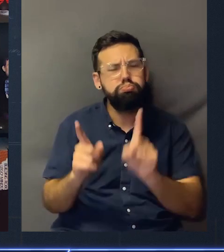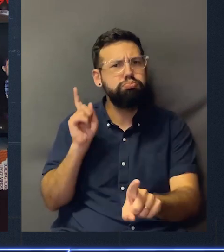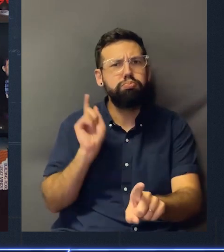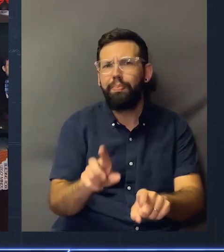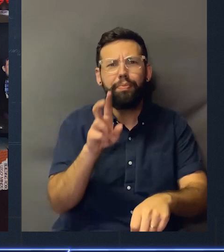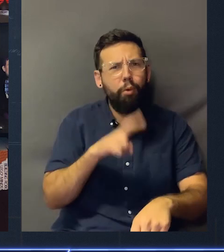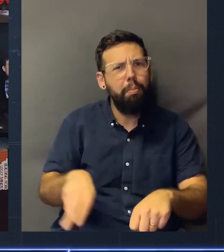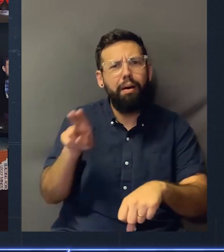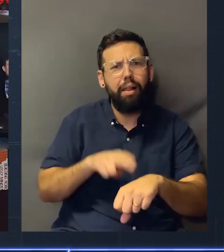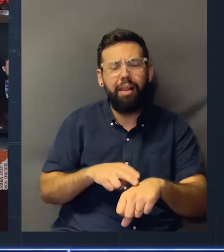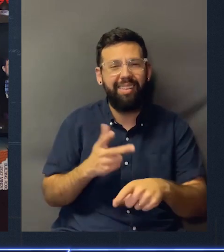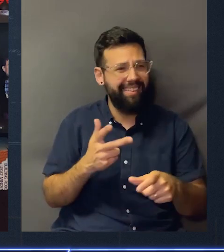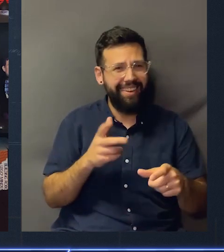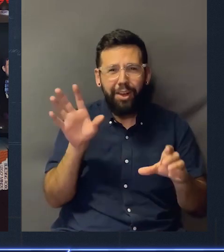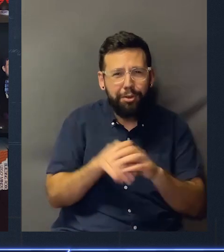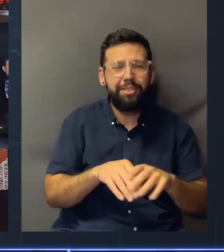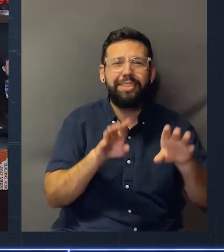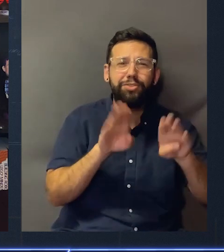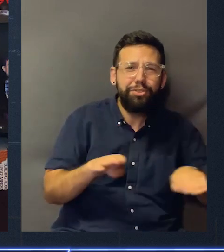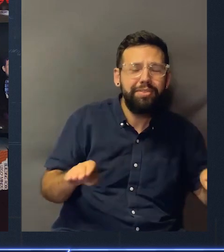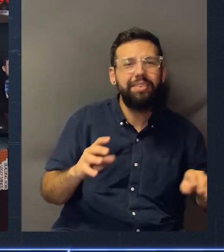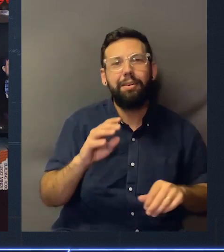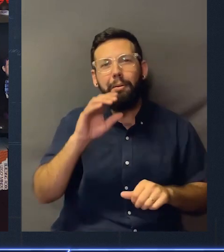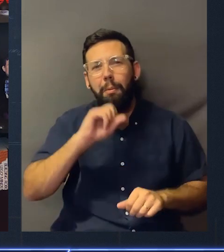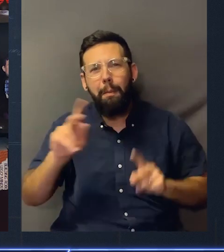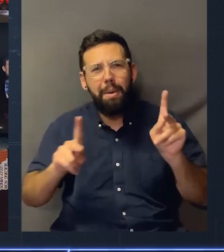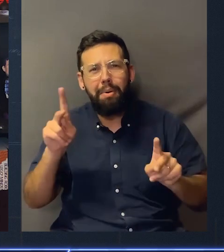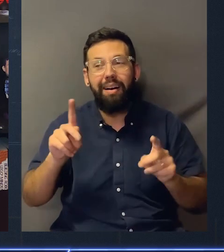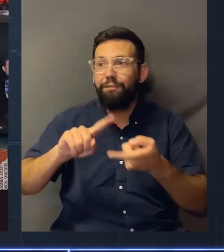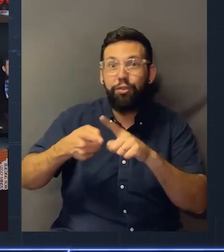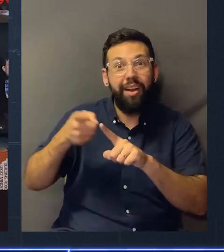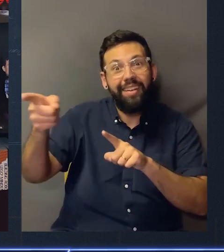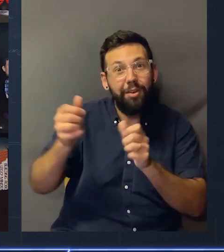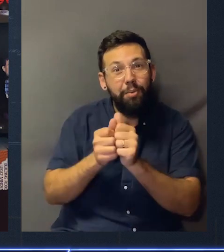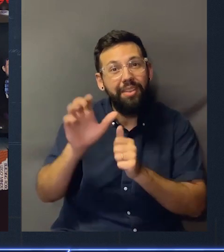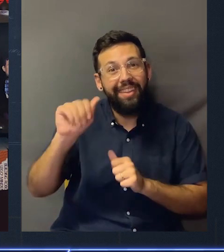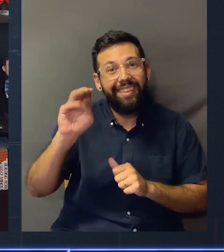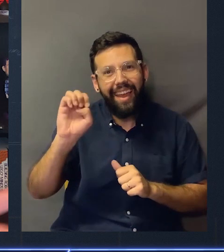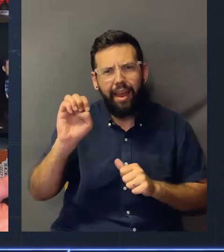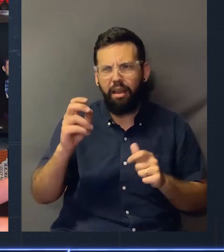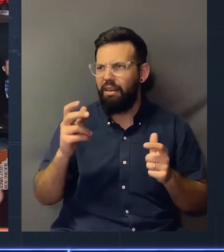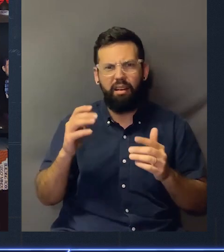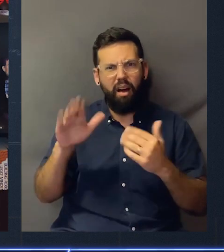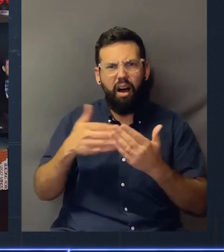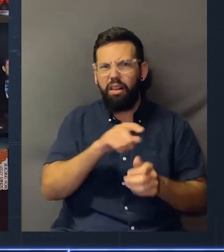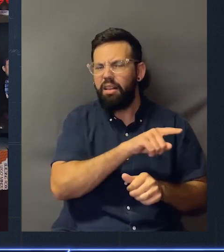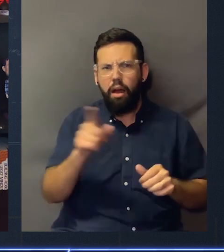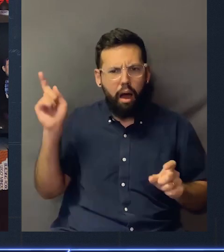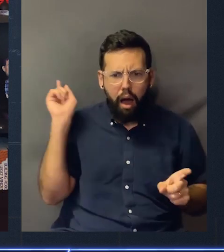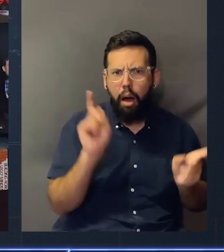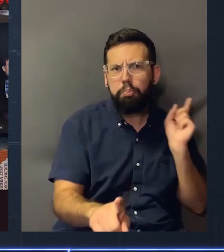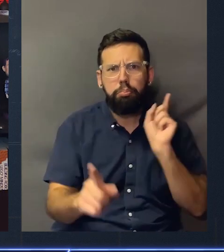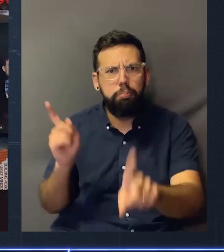staircase. The children, the senior citizens, our friend with the cane, everybody else in the group, they're just